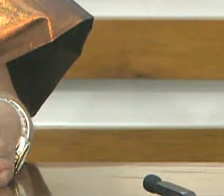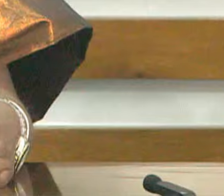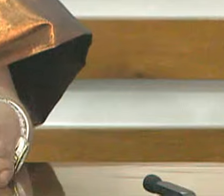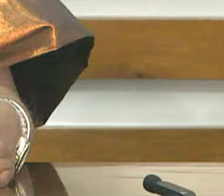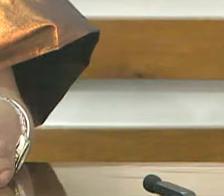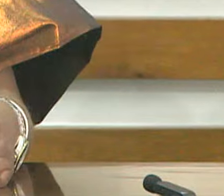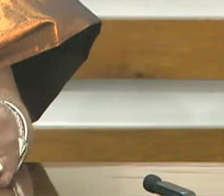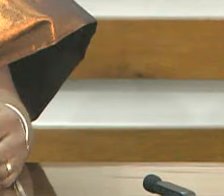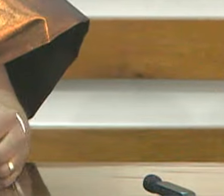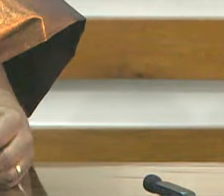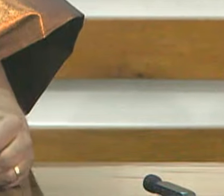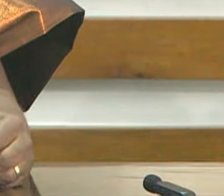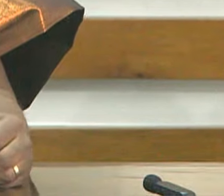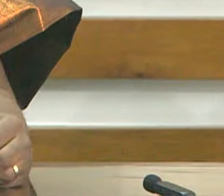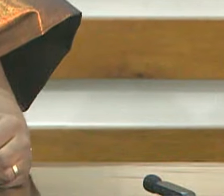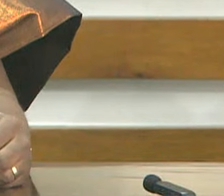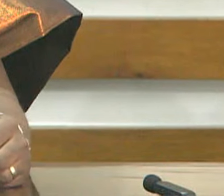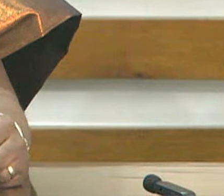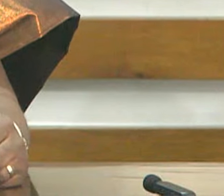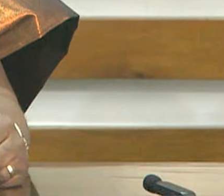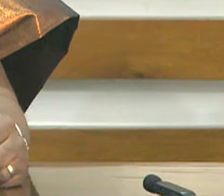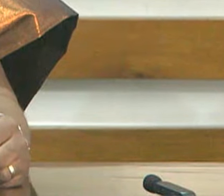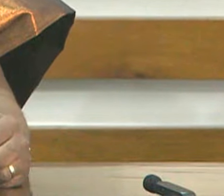is Prohibition of Child Marriage Act